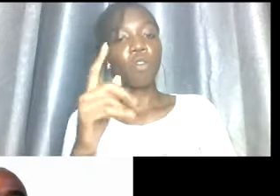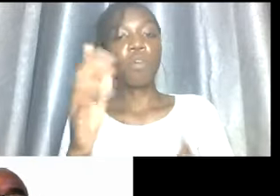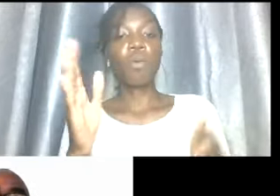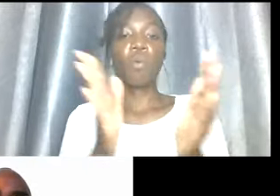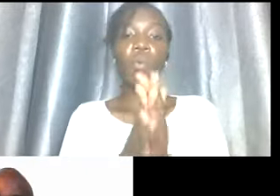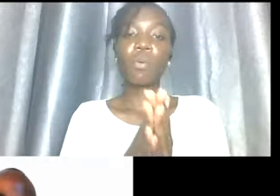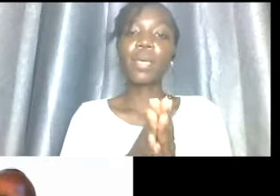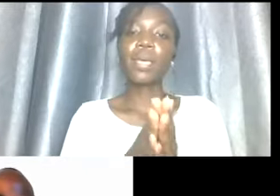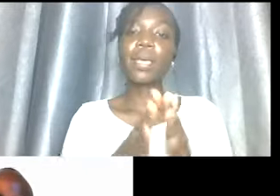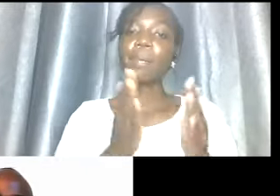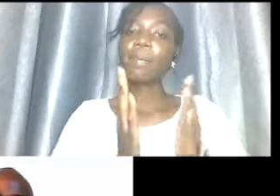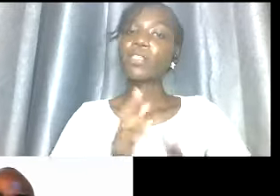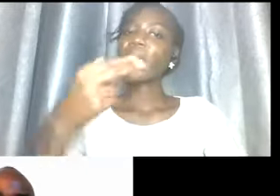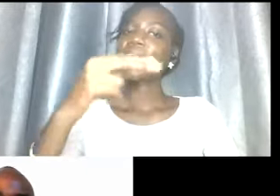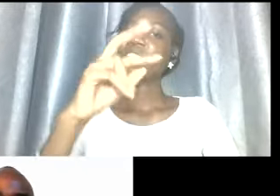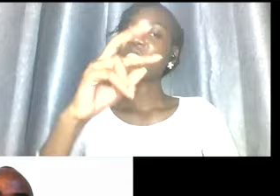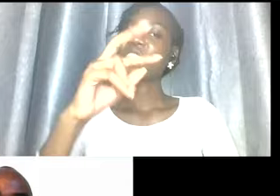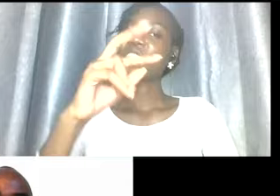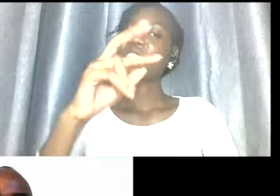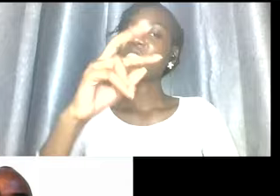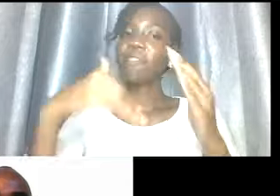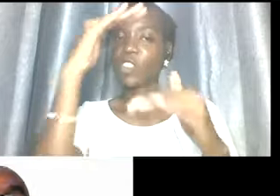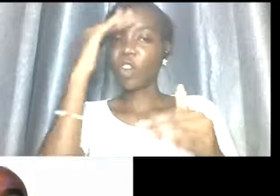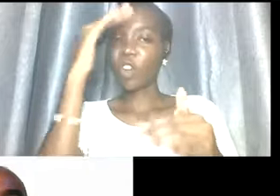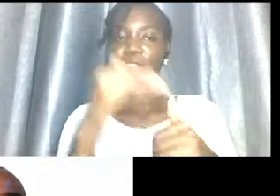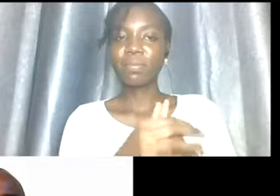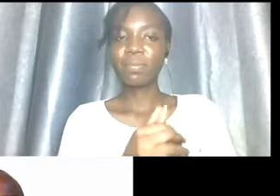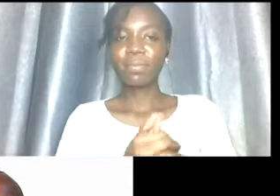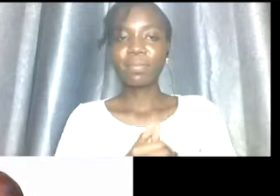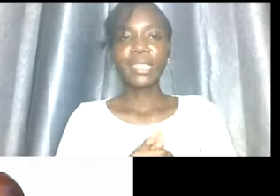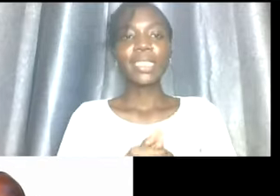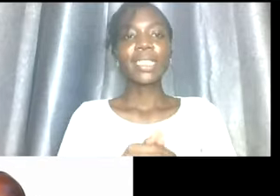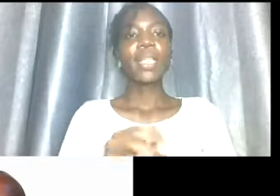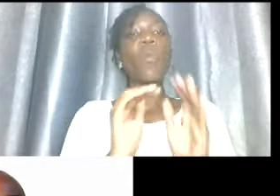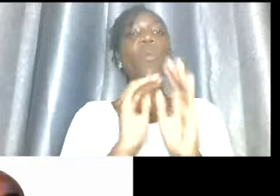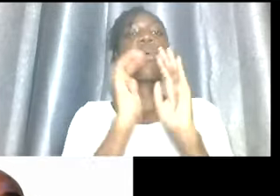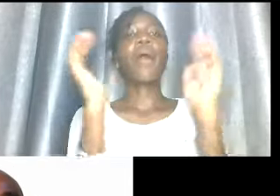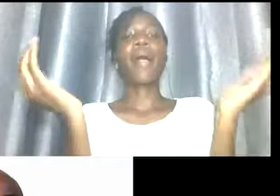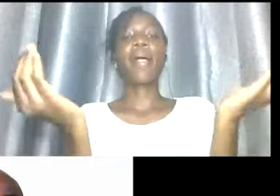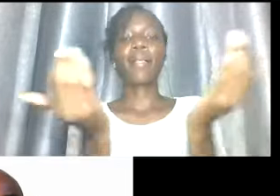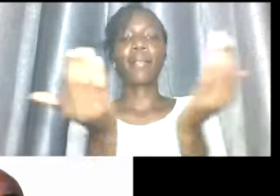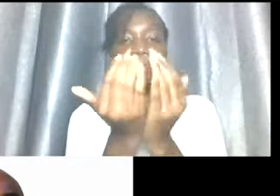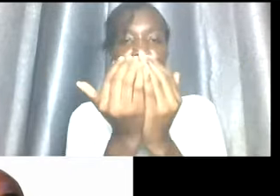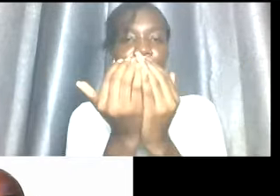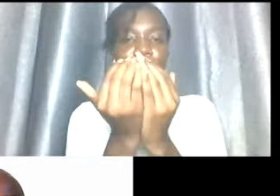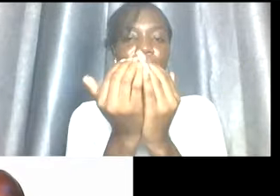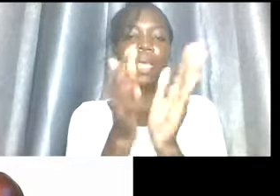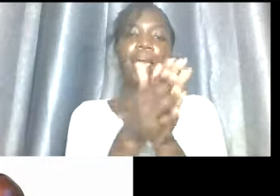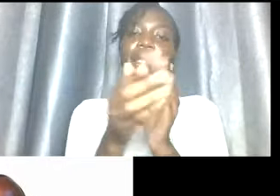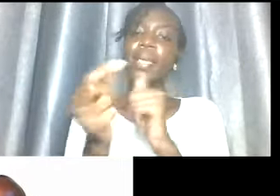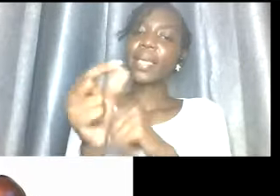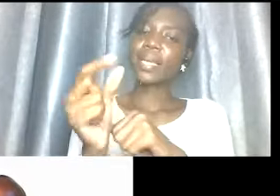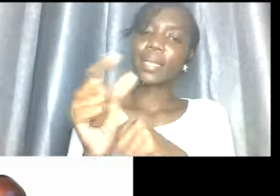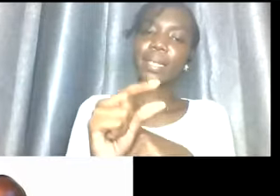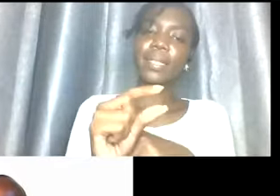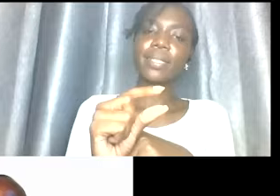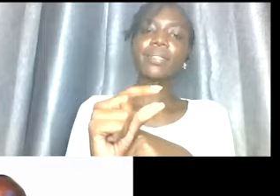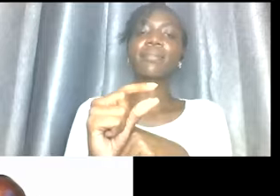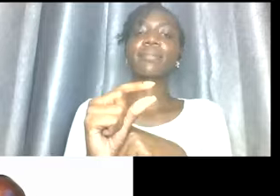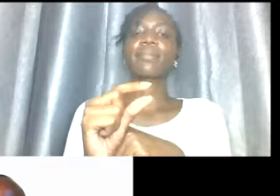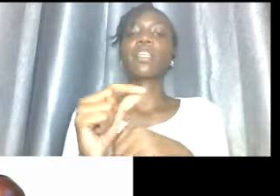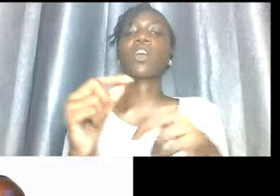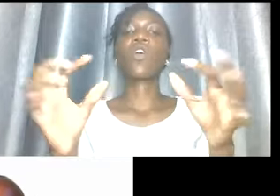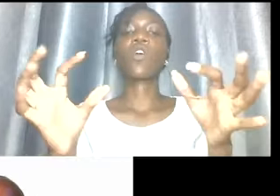guru HR professional around the world. Increase your connection.